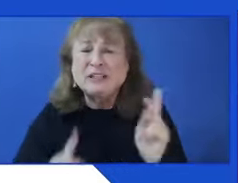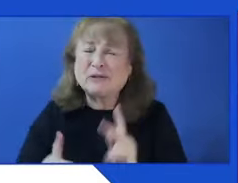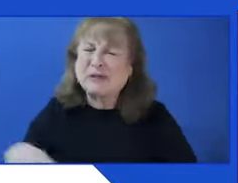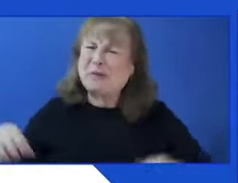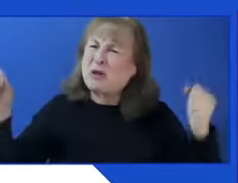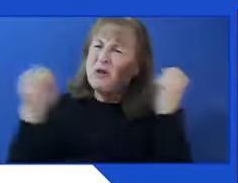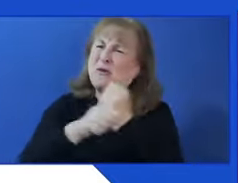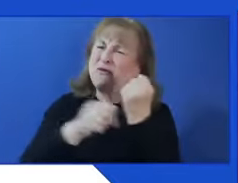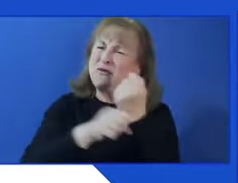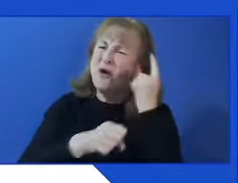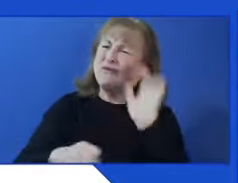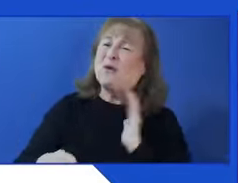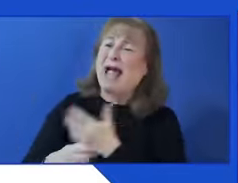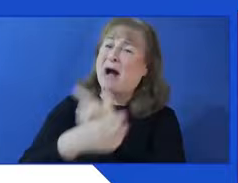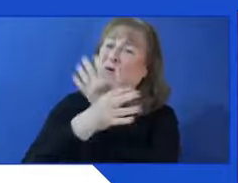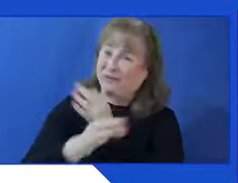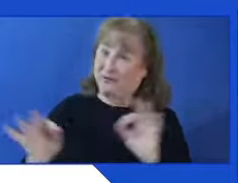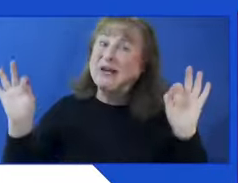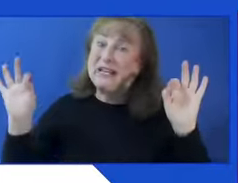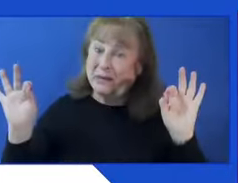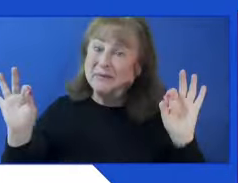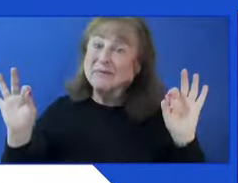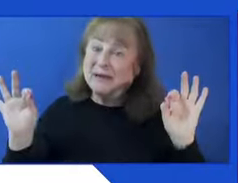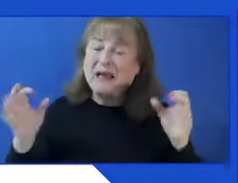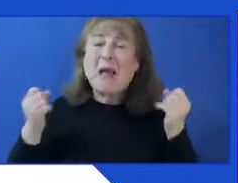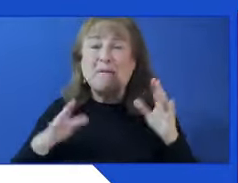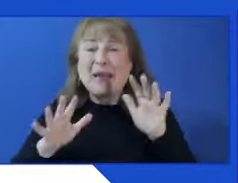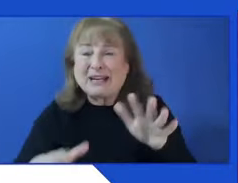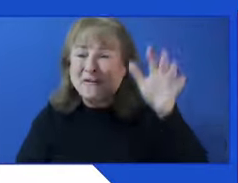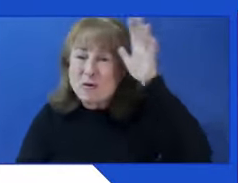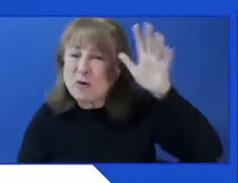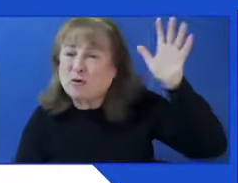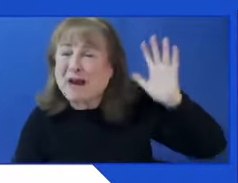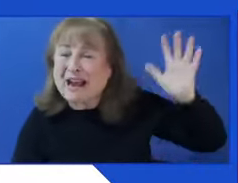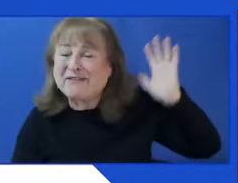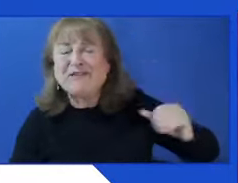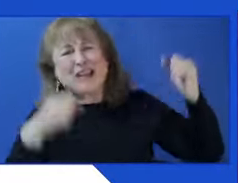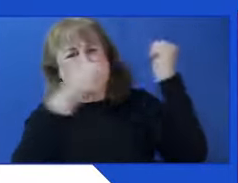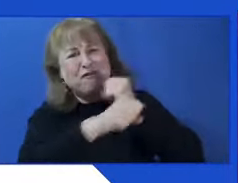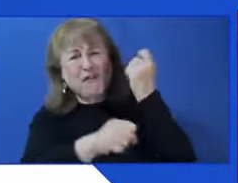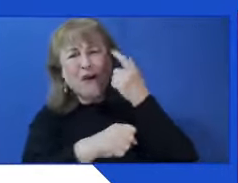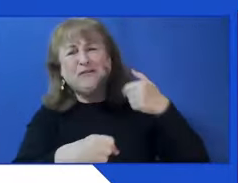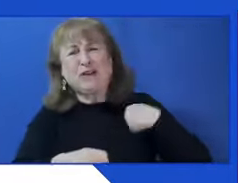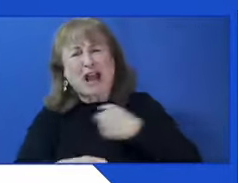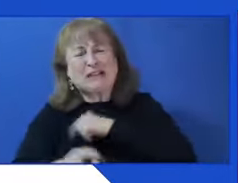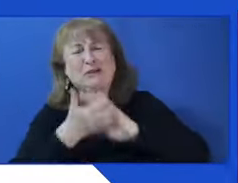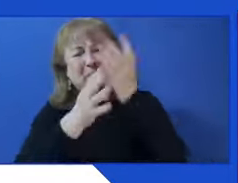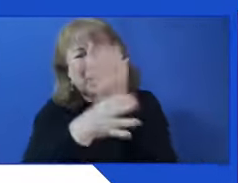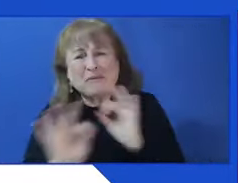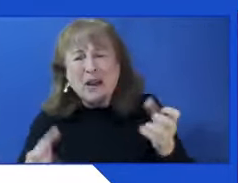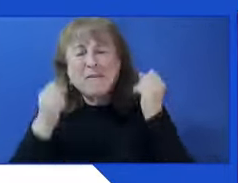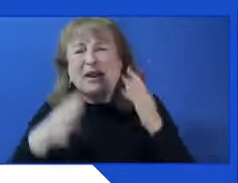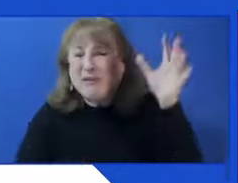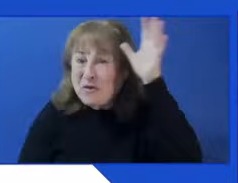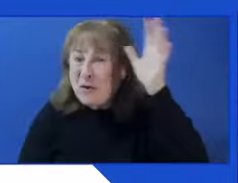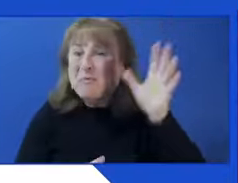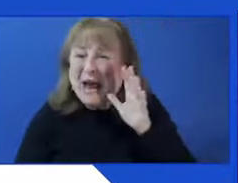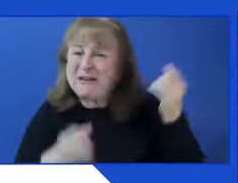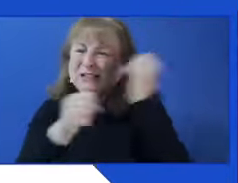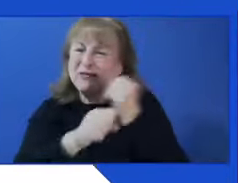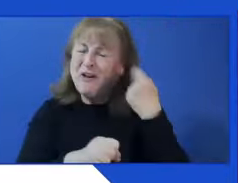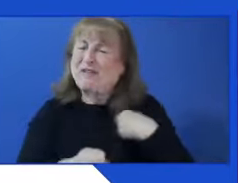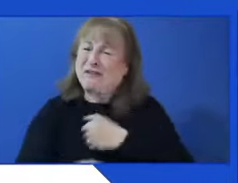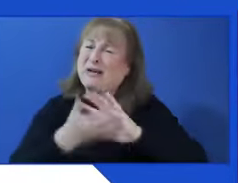our freedom. Many of your grandfathers fought for our freedom. Many of your parents fought for our